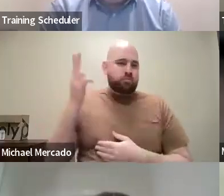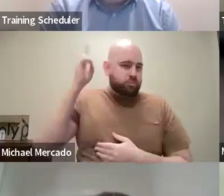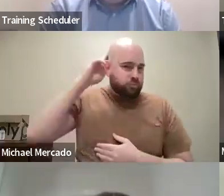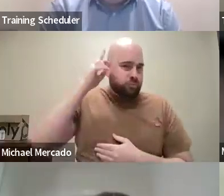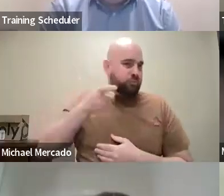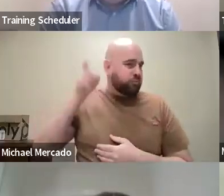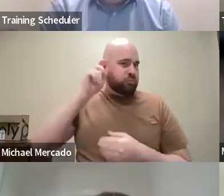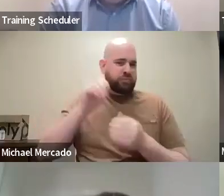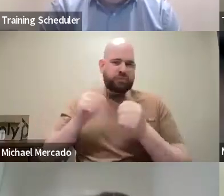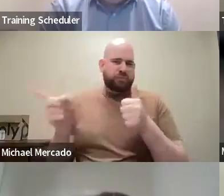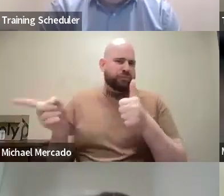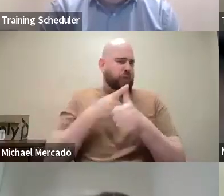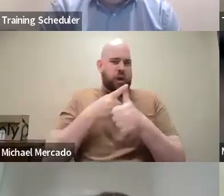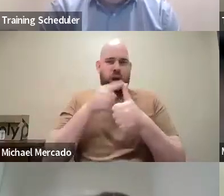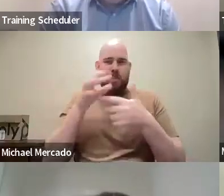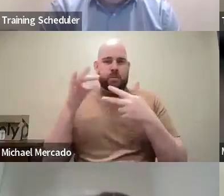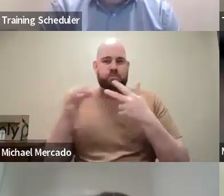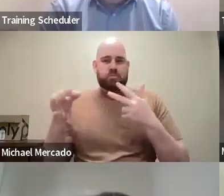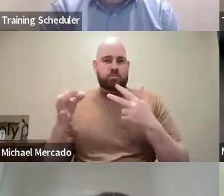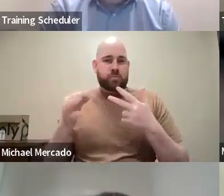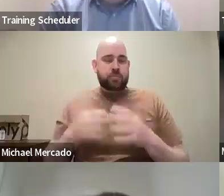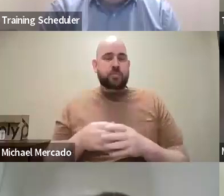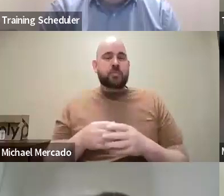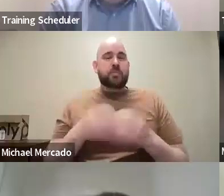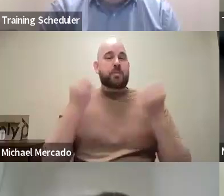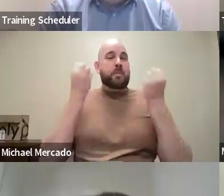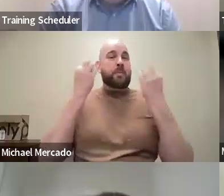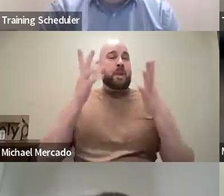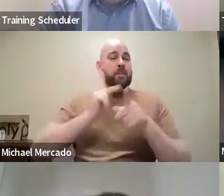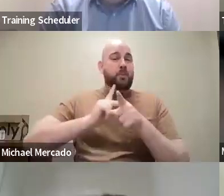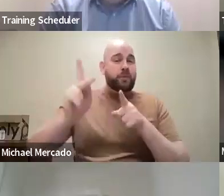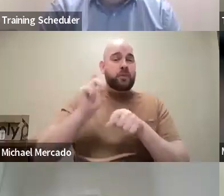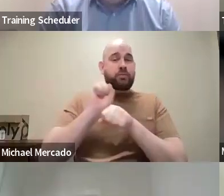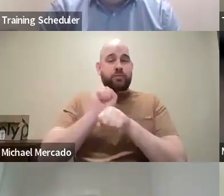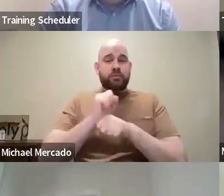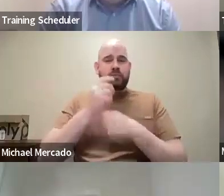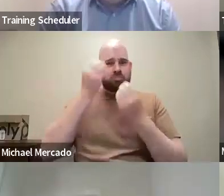deaf, a doctor or audiologist might recommend cochlear implants first off as the first option.